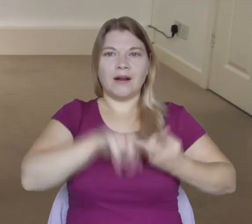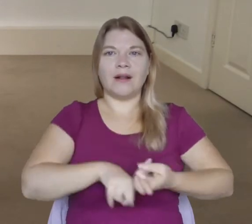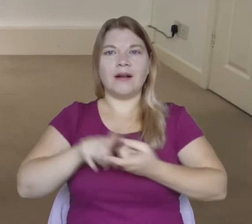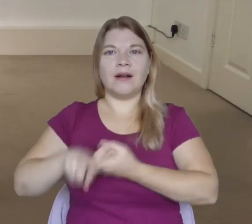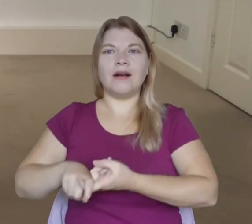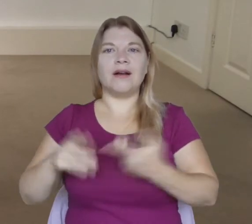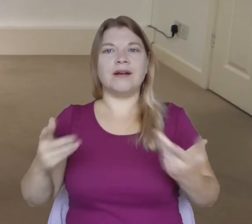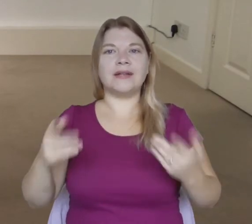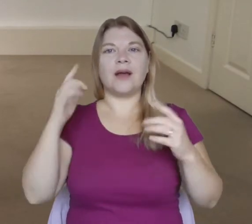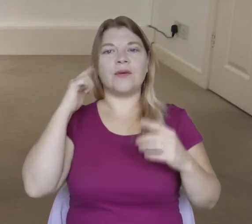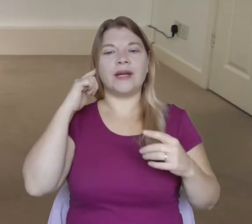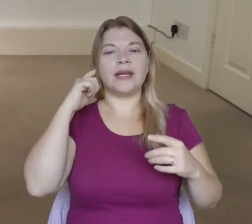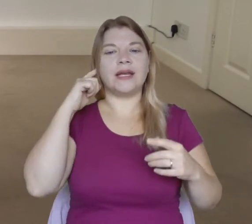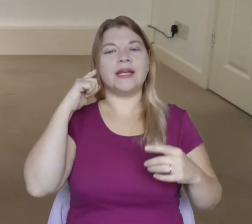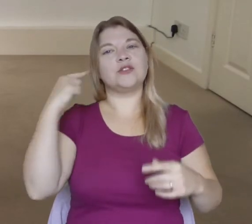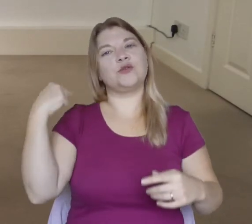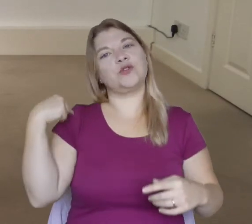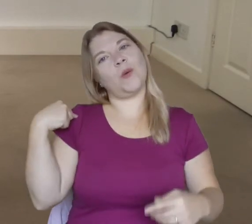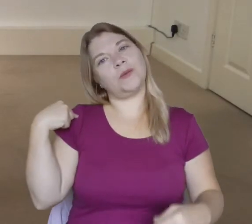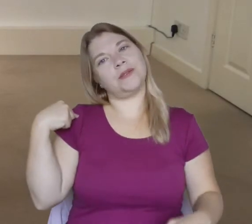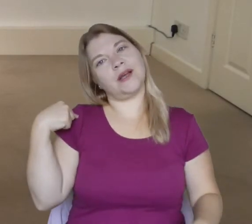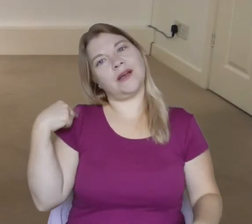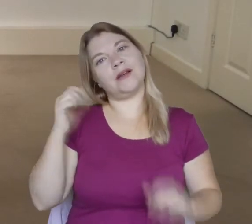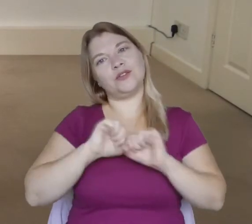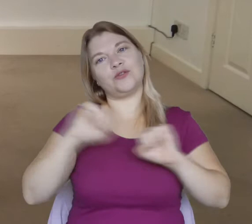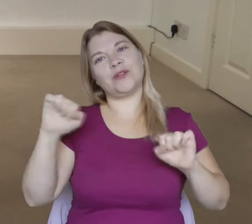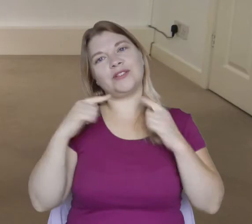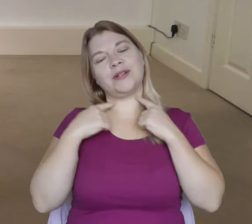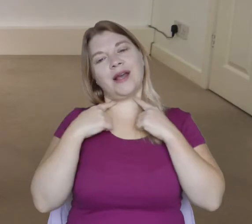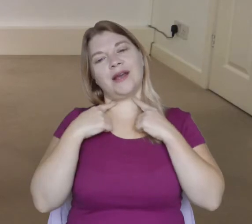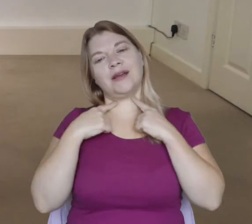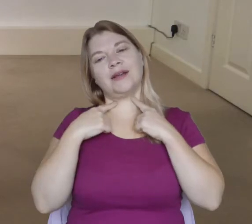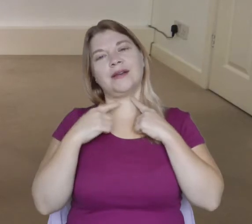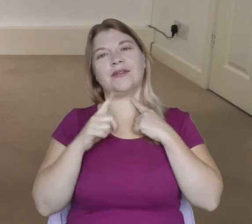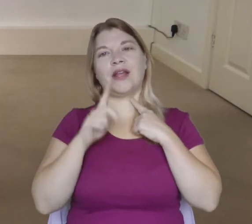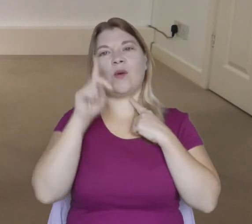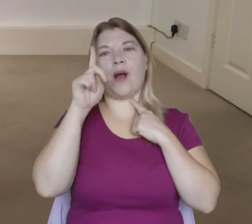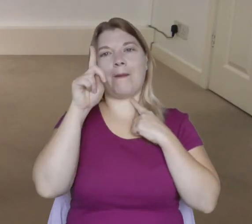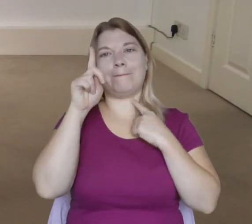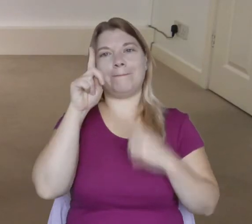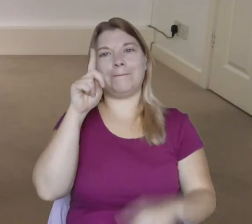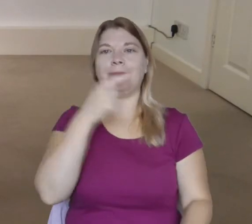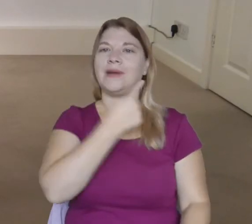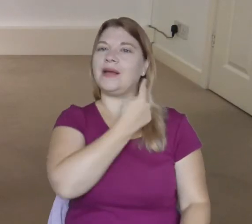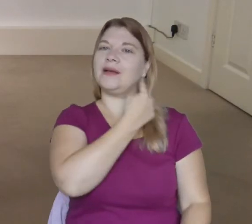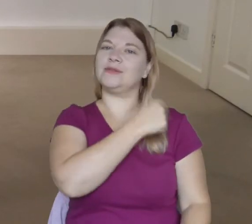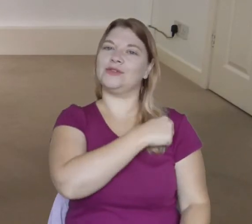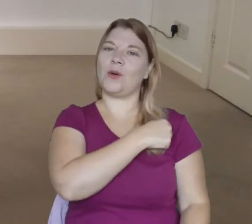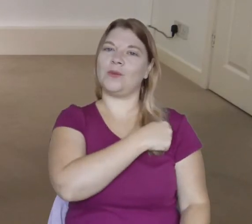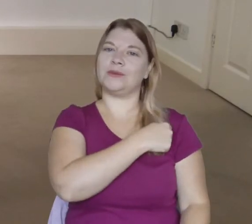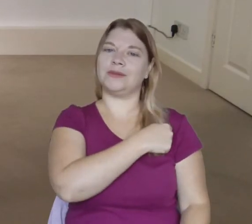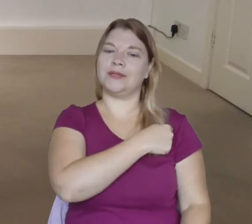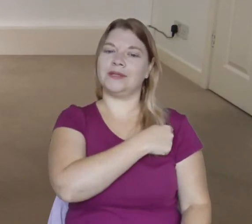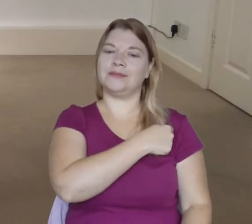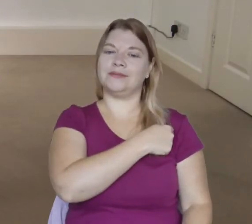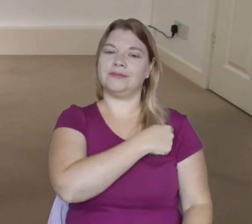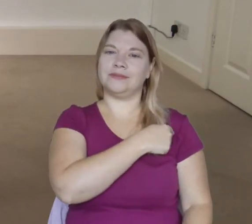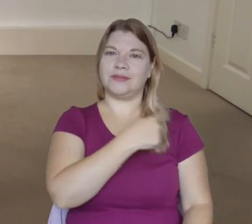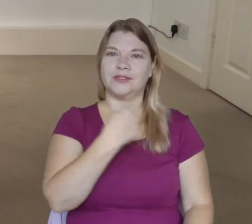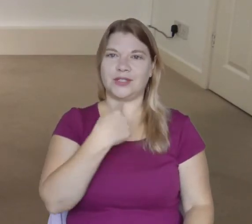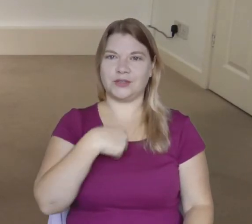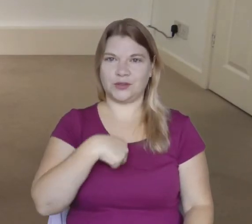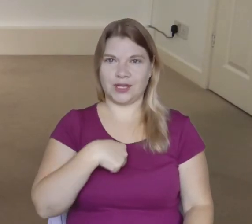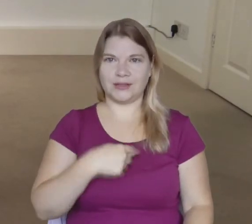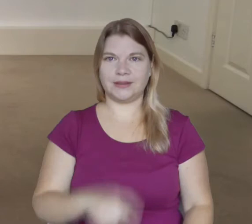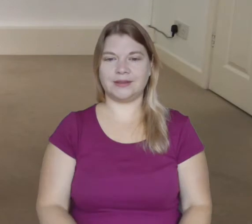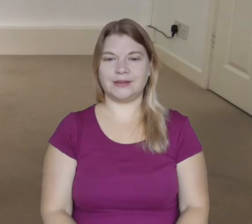our shoulder, stretching our neck, and then face to the ceiling, and then ear towards the shoulder on the other side, and then chin